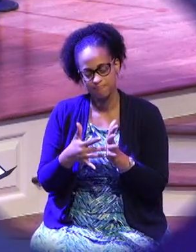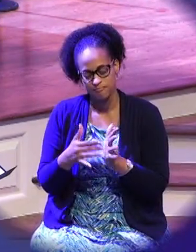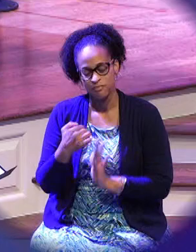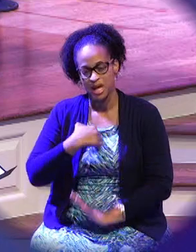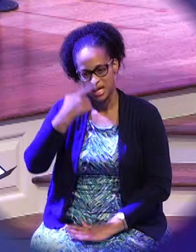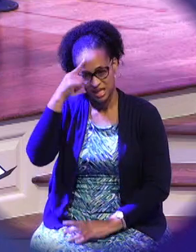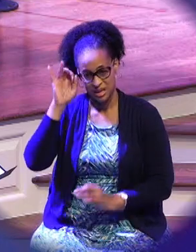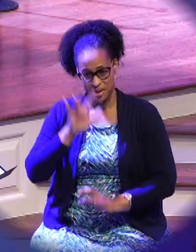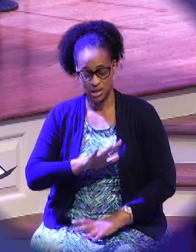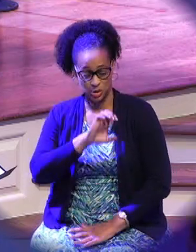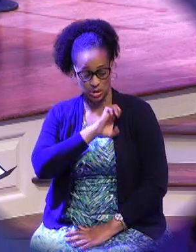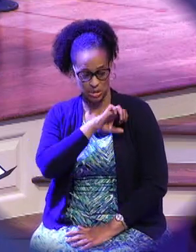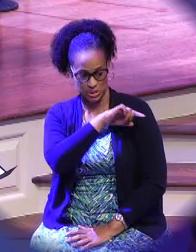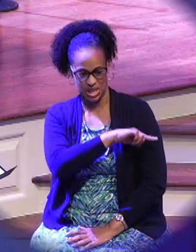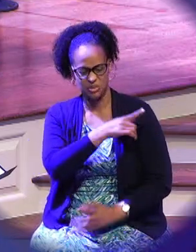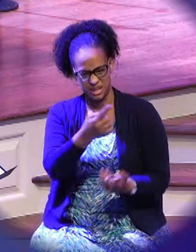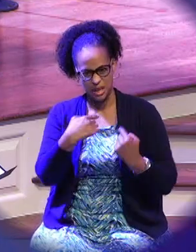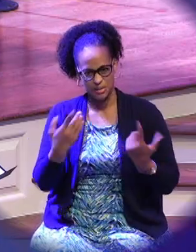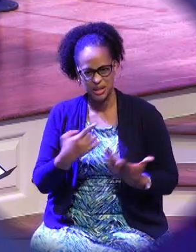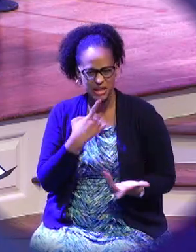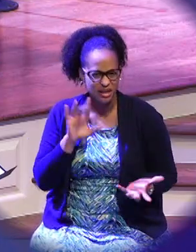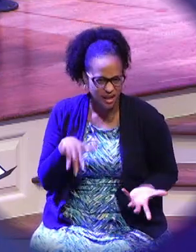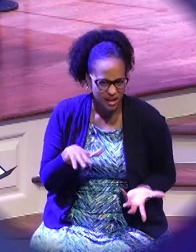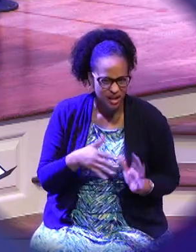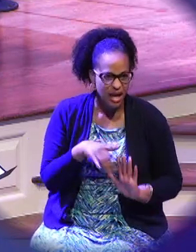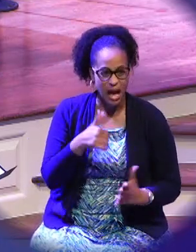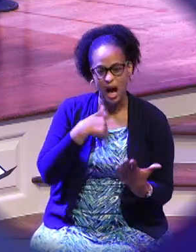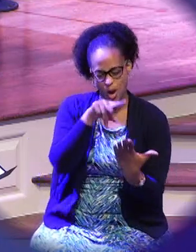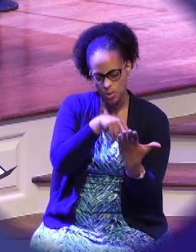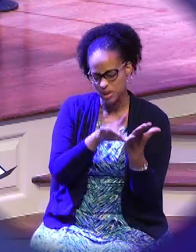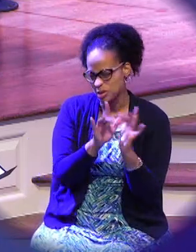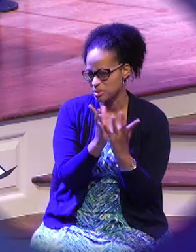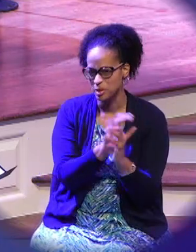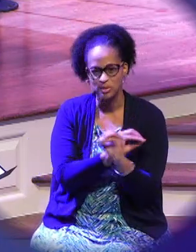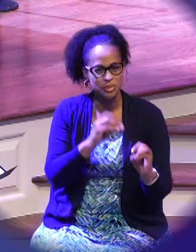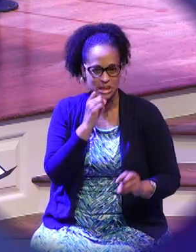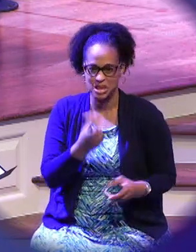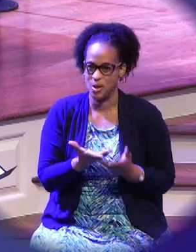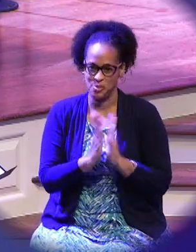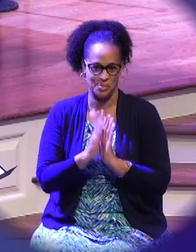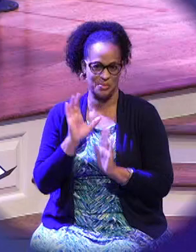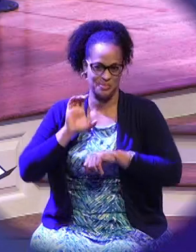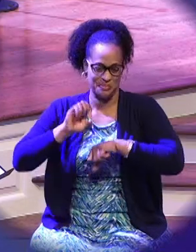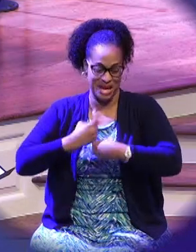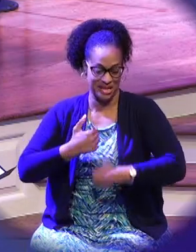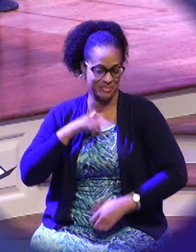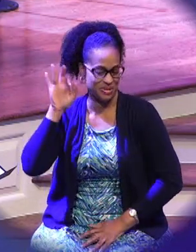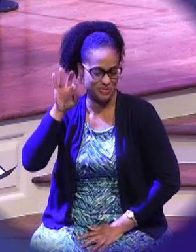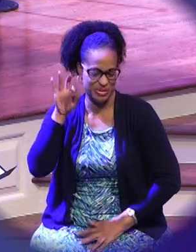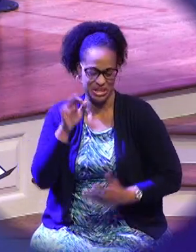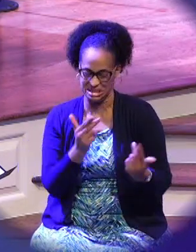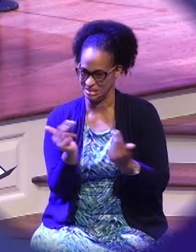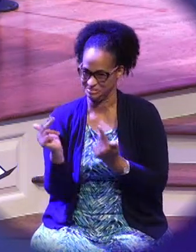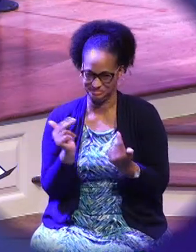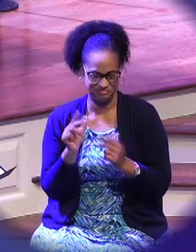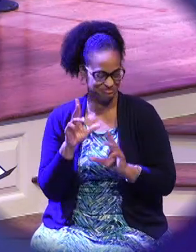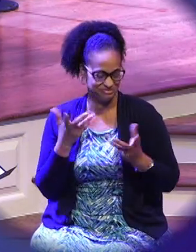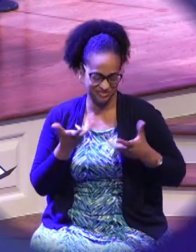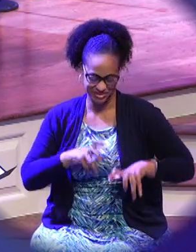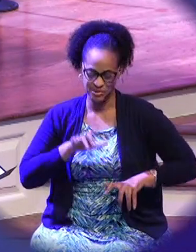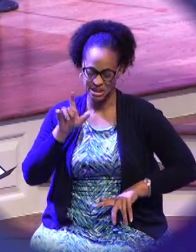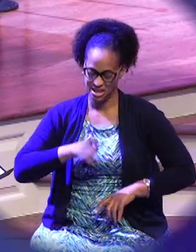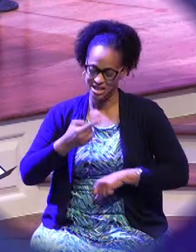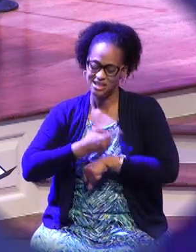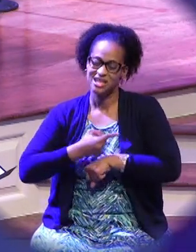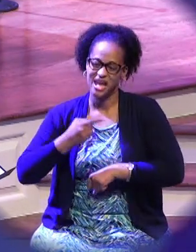think Pastor Ezekiel, when he was coming here, said something like, I'll read scripture, I'll do anything, but please don't make me preach. You know, we need a day